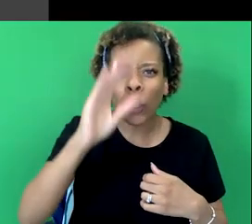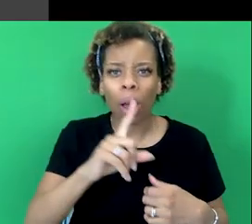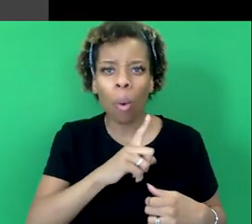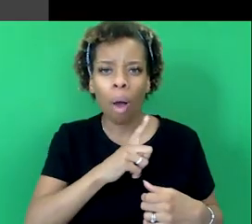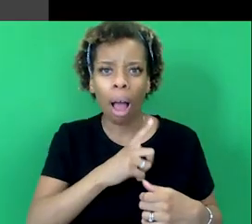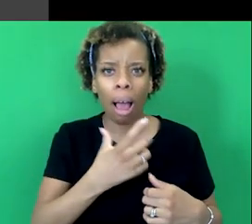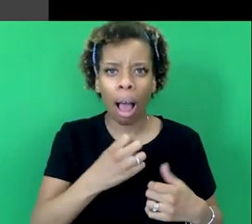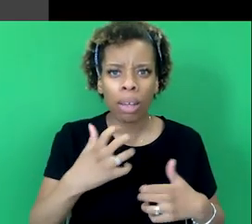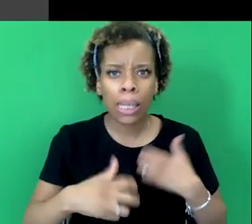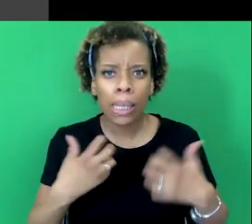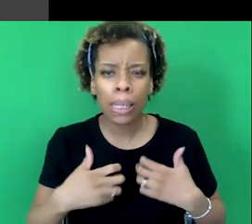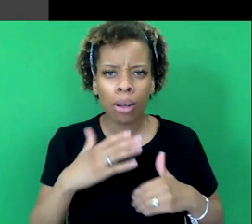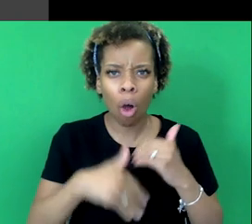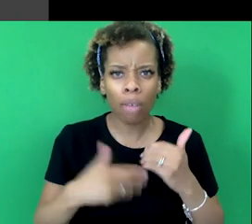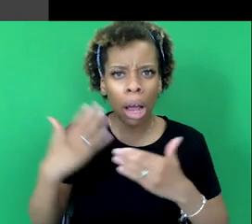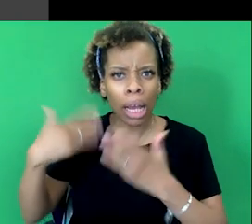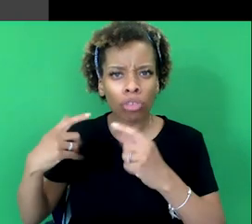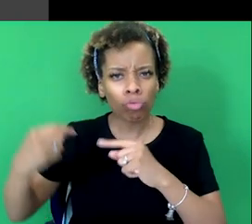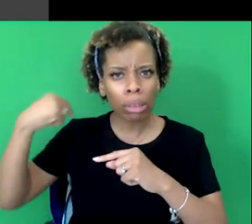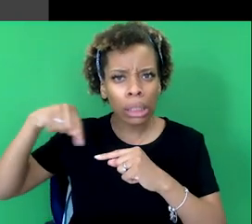fury about rewriting history and